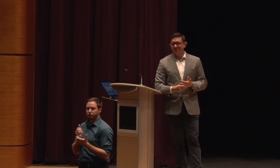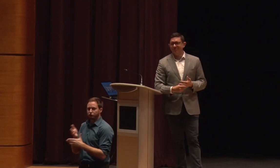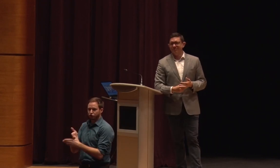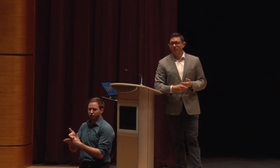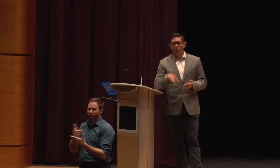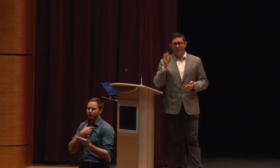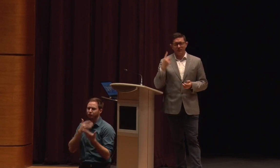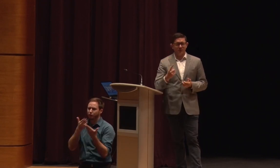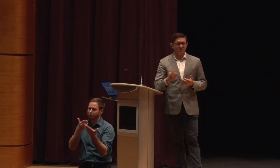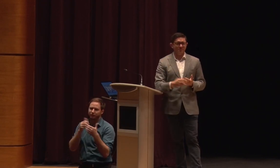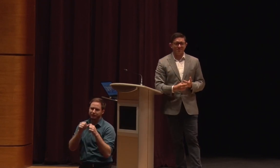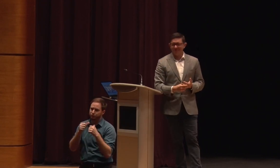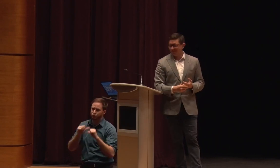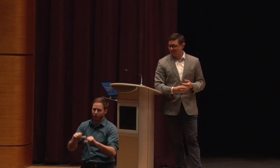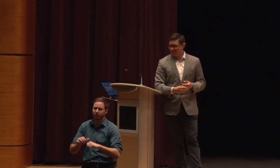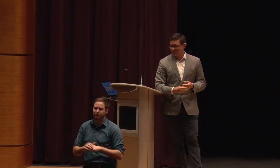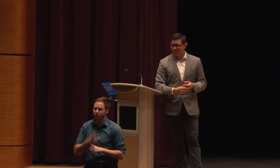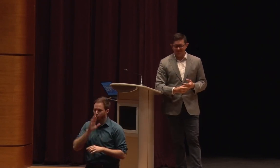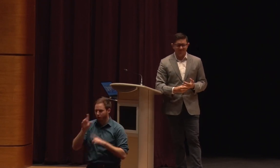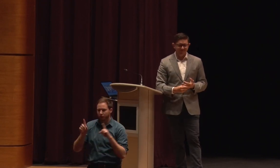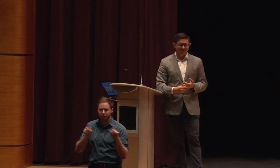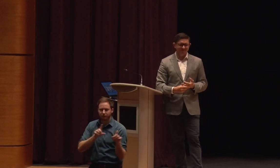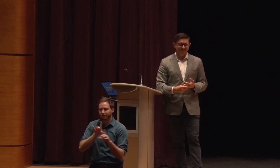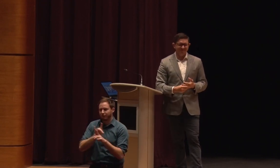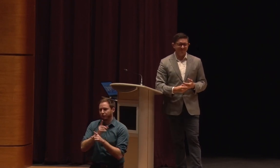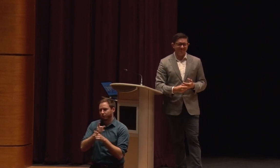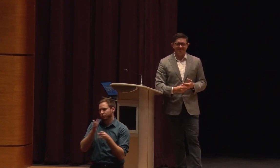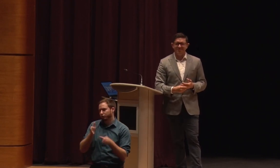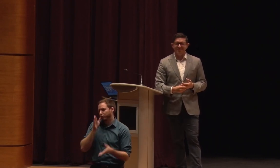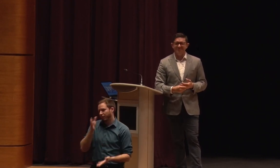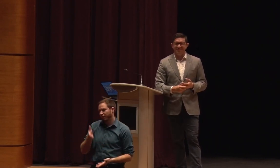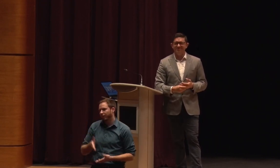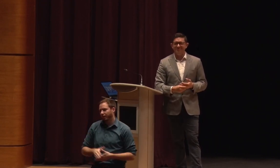Just keep trying. You will find someone.